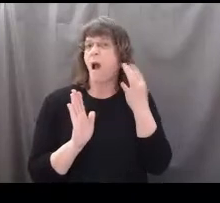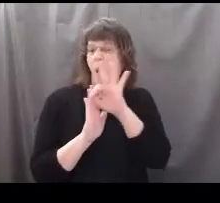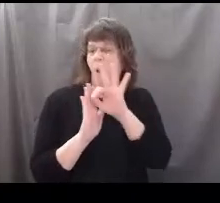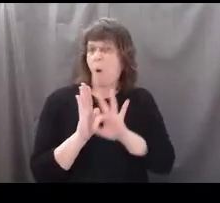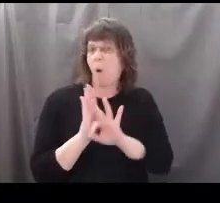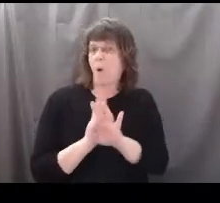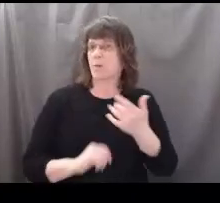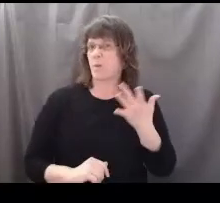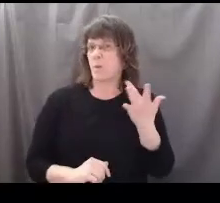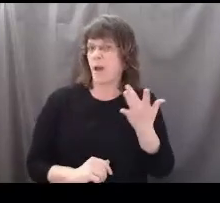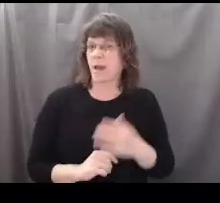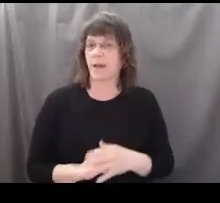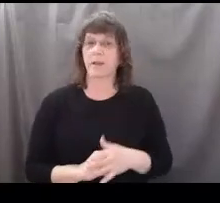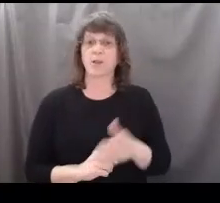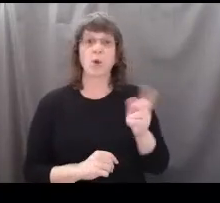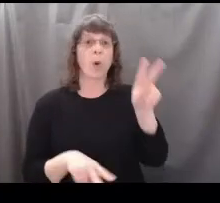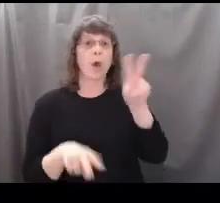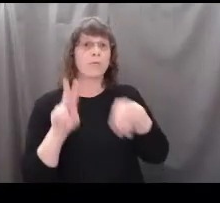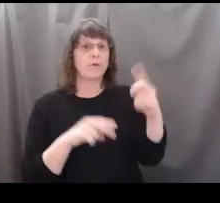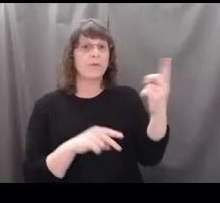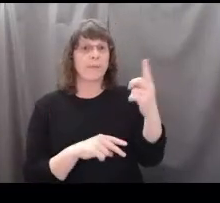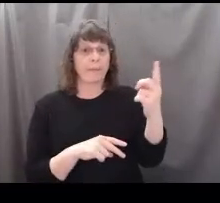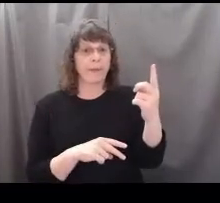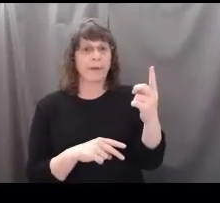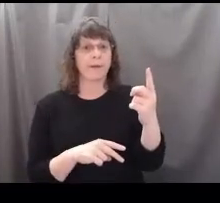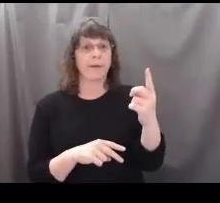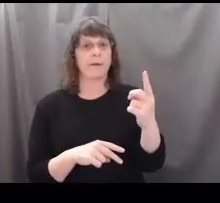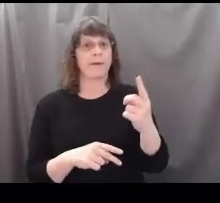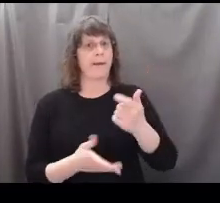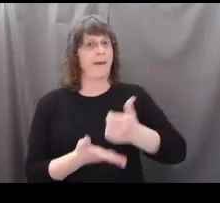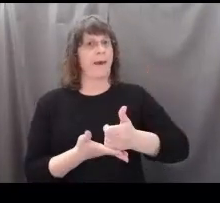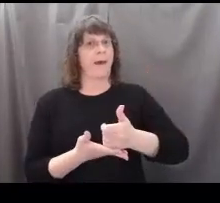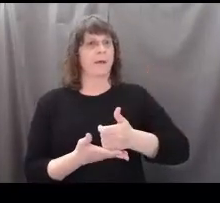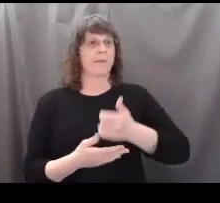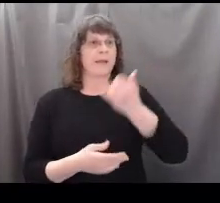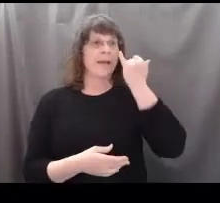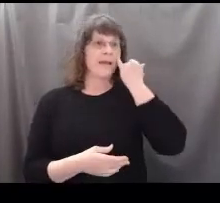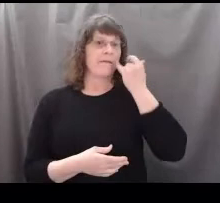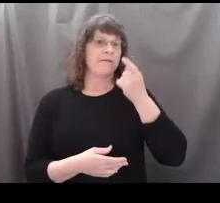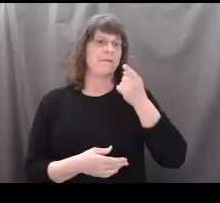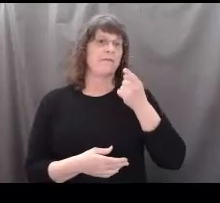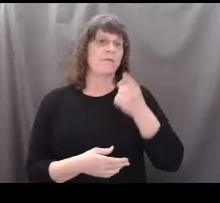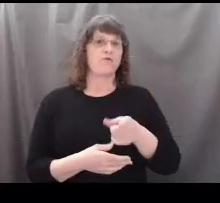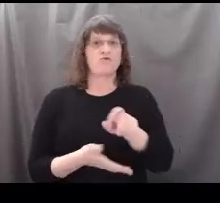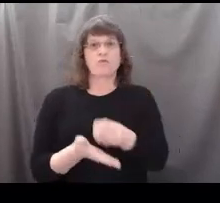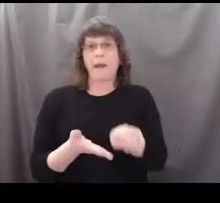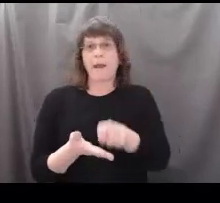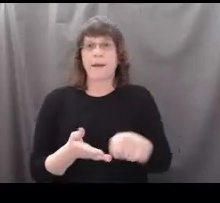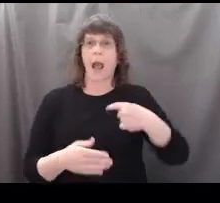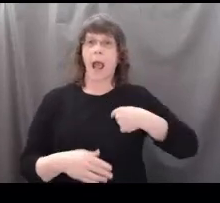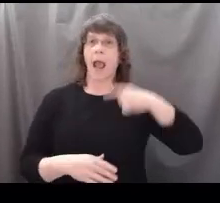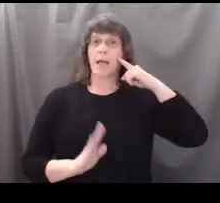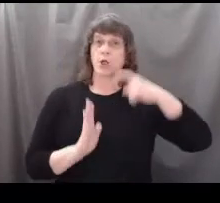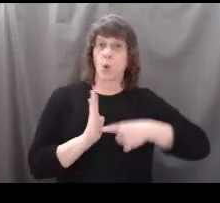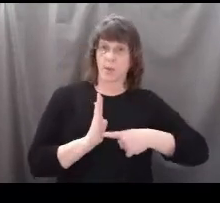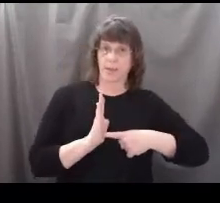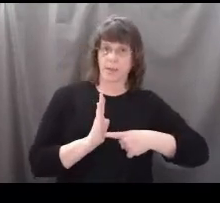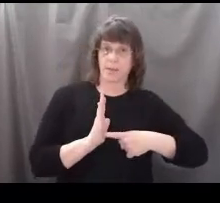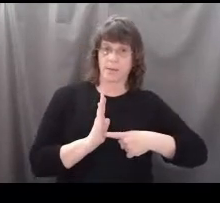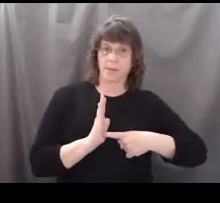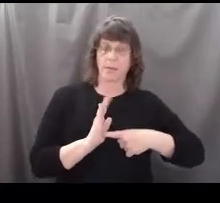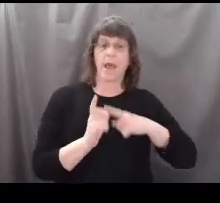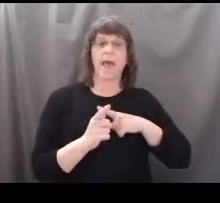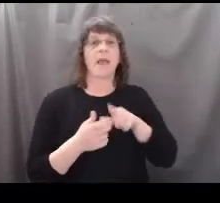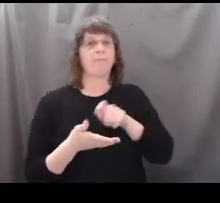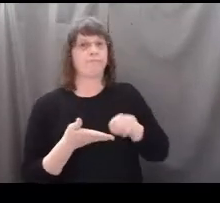holes. So as you observe something, it's helpful if you write, I notice, and then you can kind of